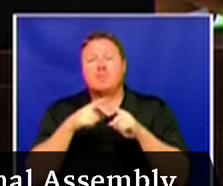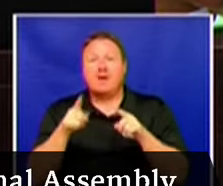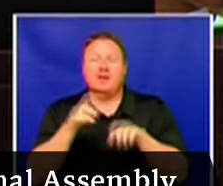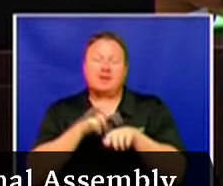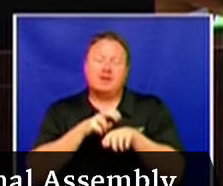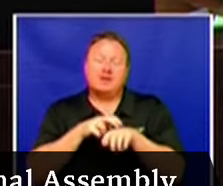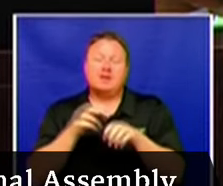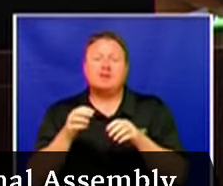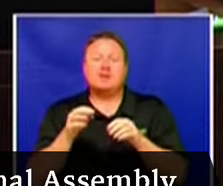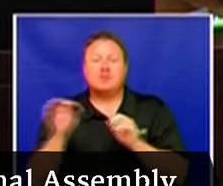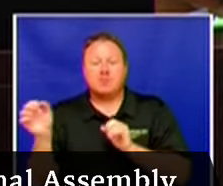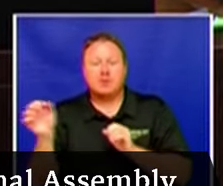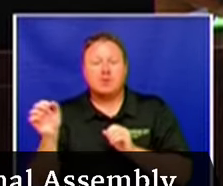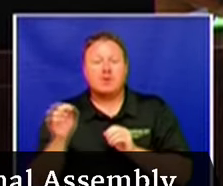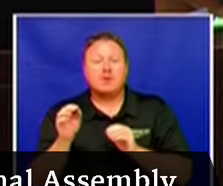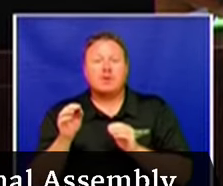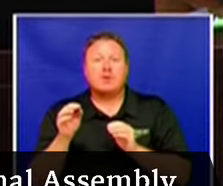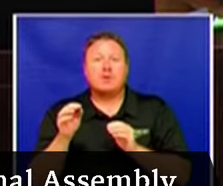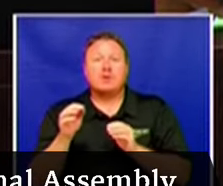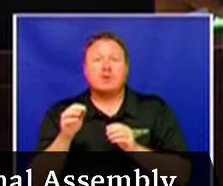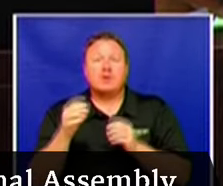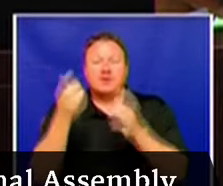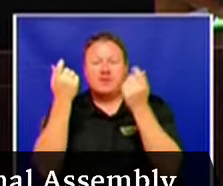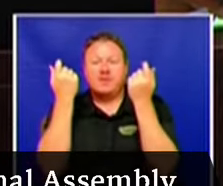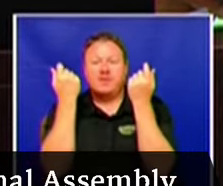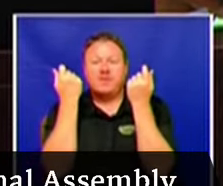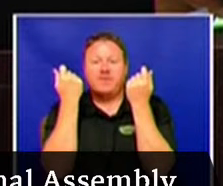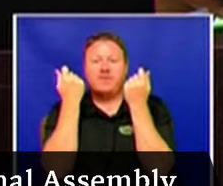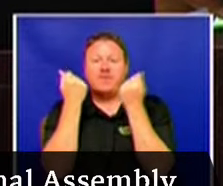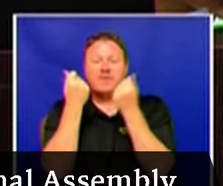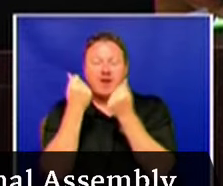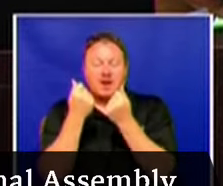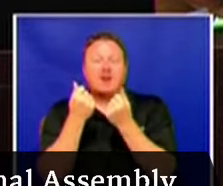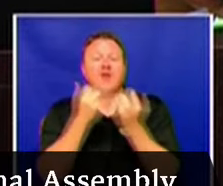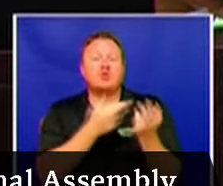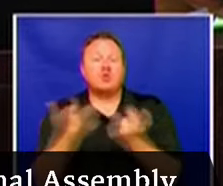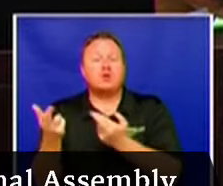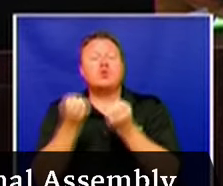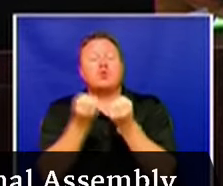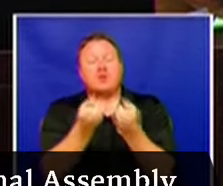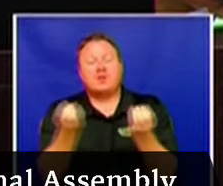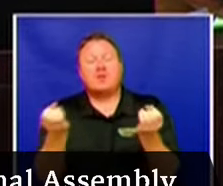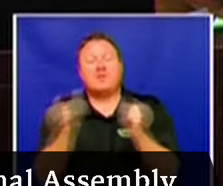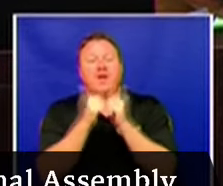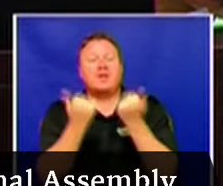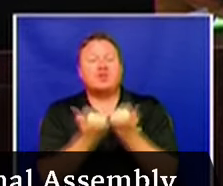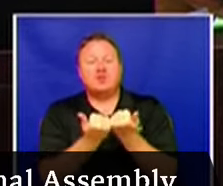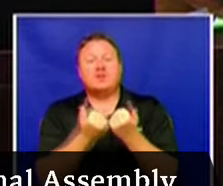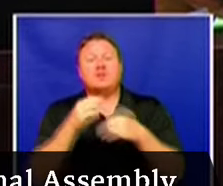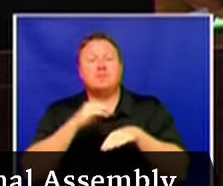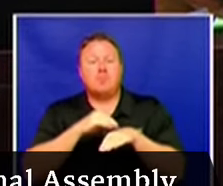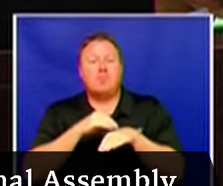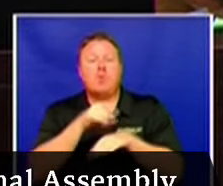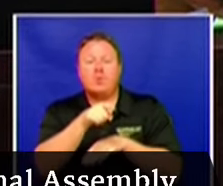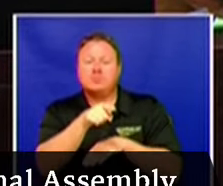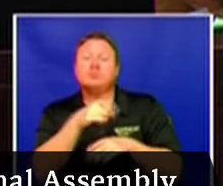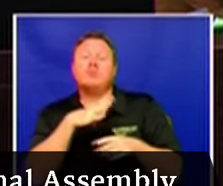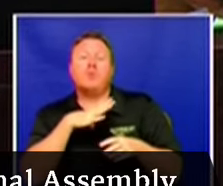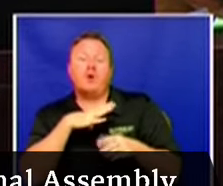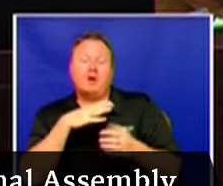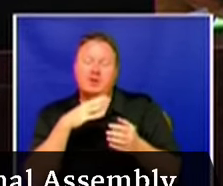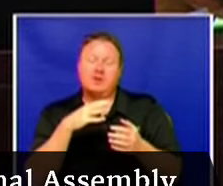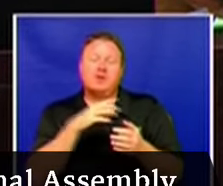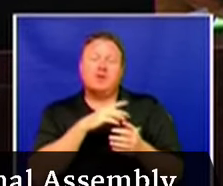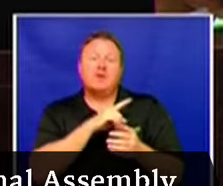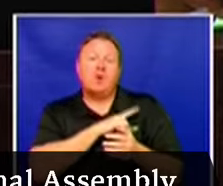and more of the fiscal firepower to those agencies so that they are able to do their work. But once